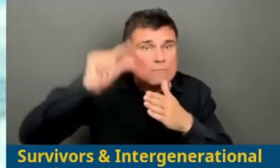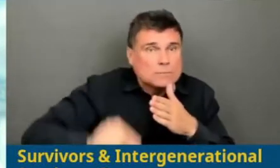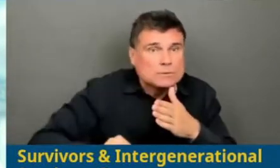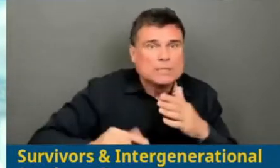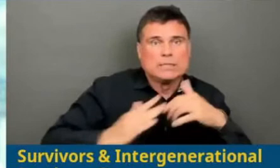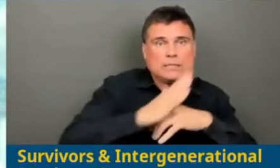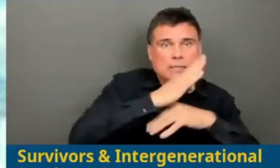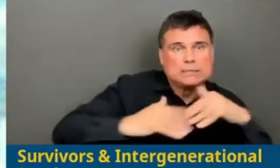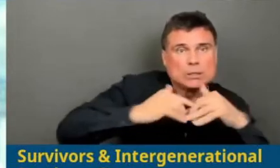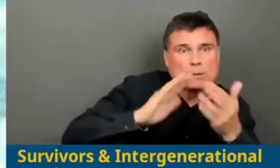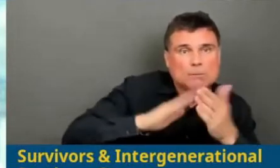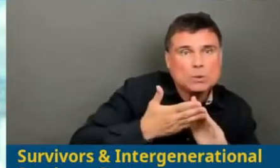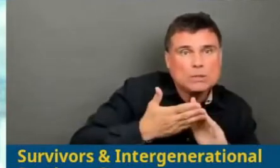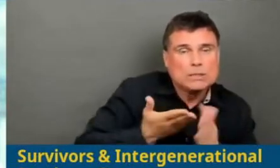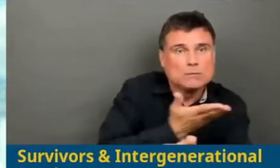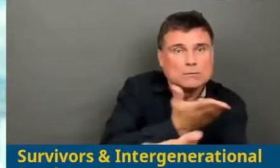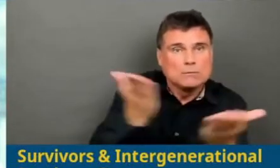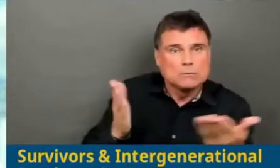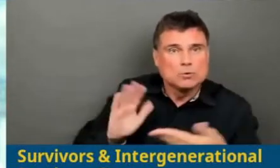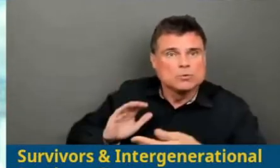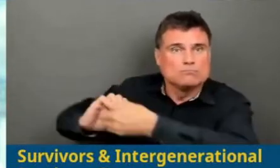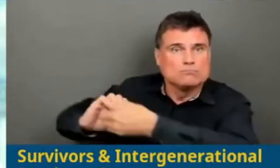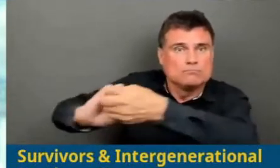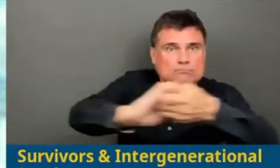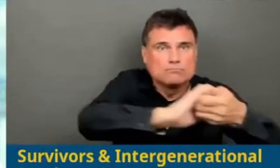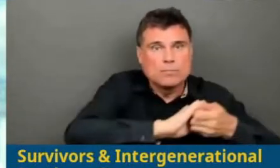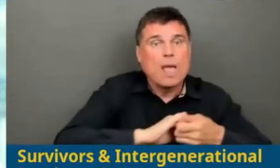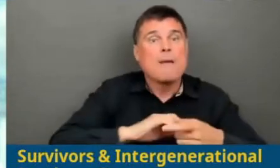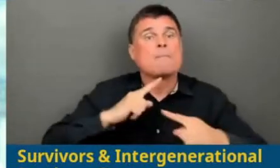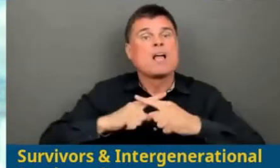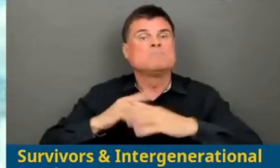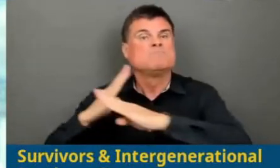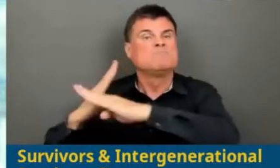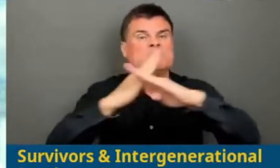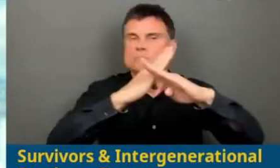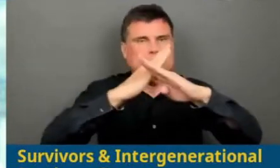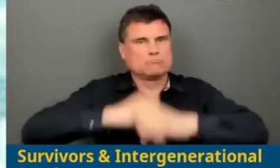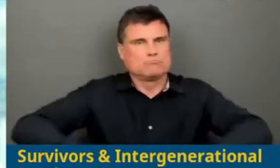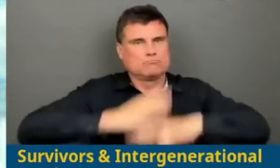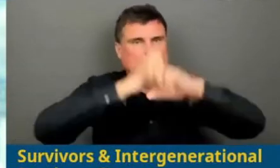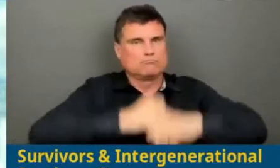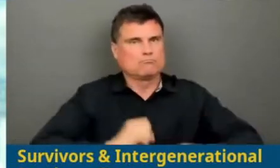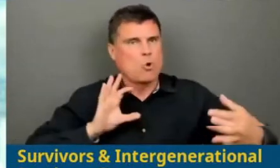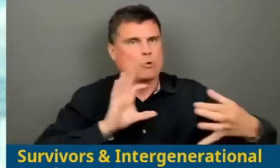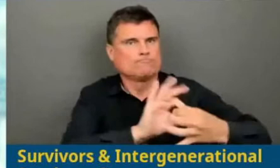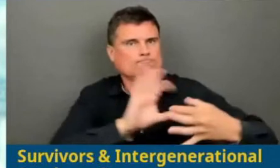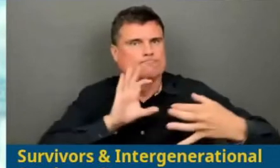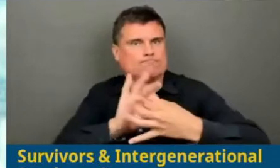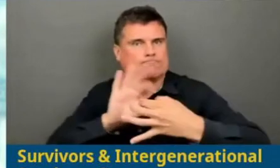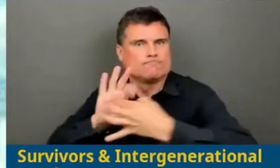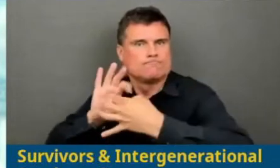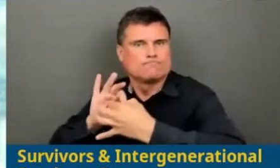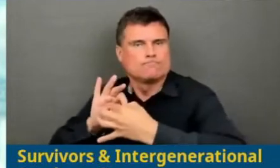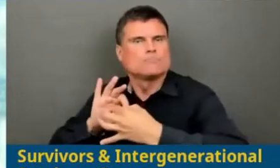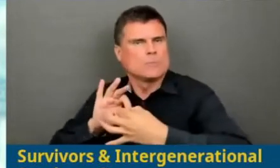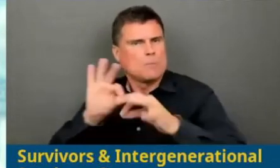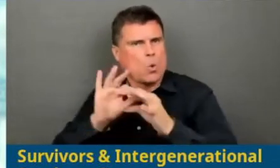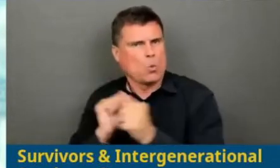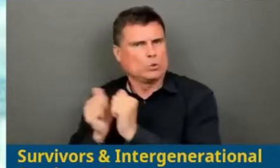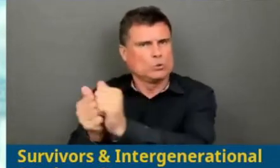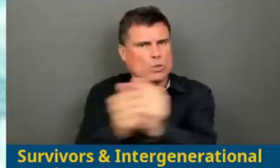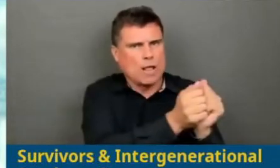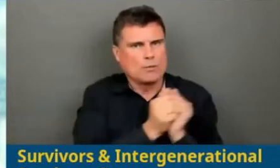remove the obstacles and support and can coordinate the work that needs to be done. So I am